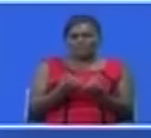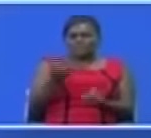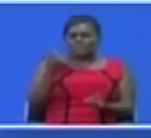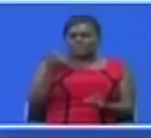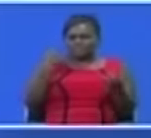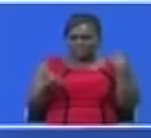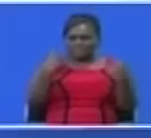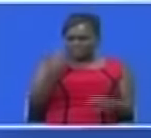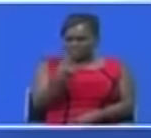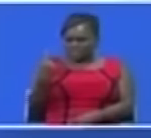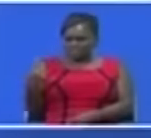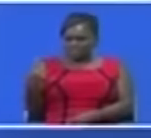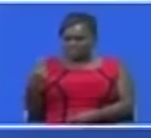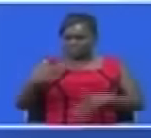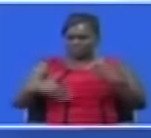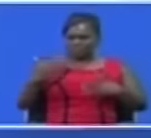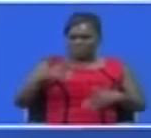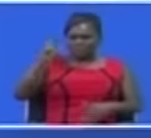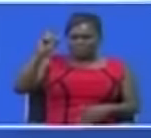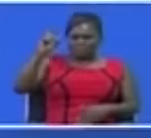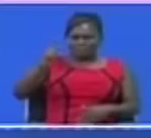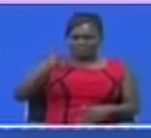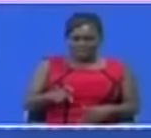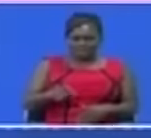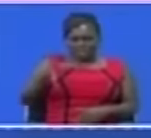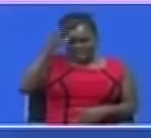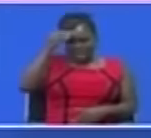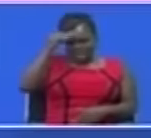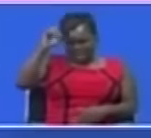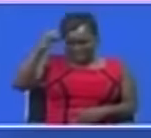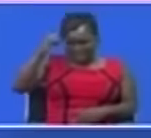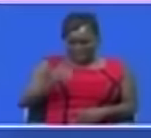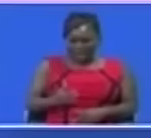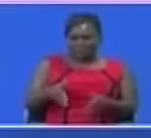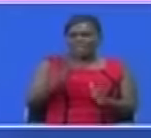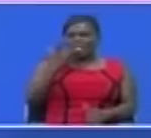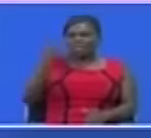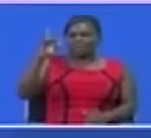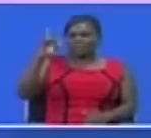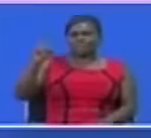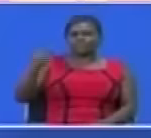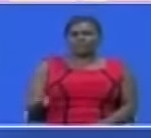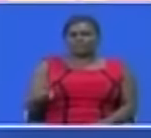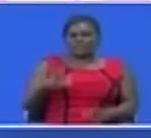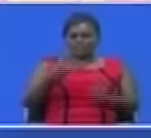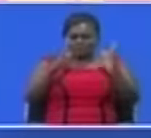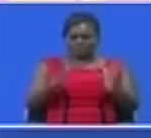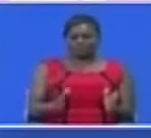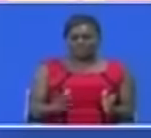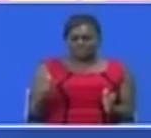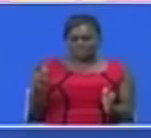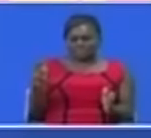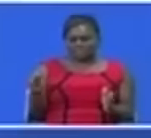with tea, each of these characteristics must be learned the hard way by testing. Philip